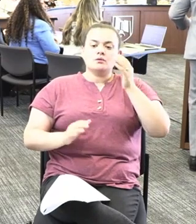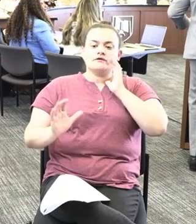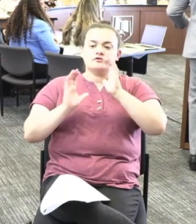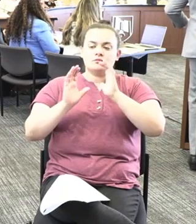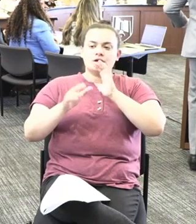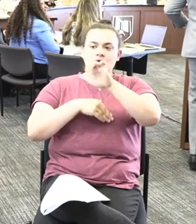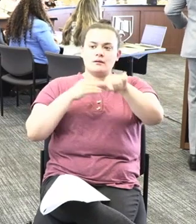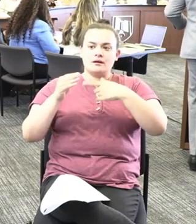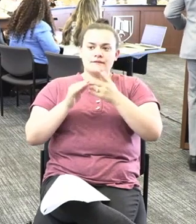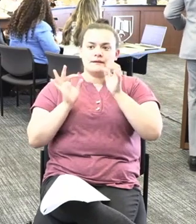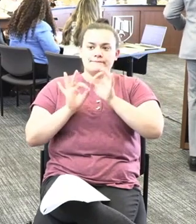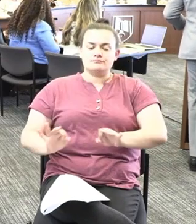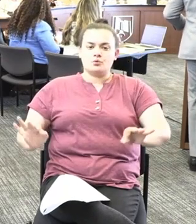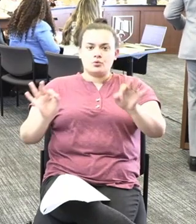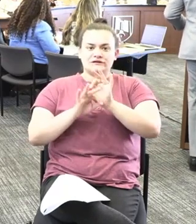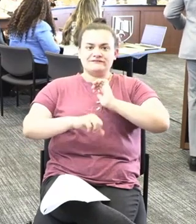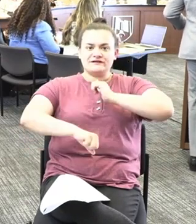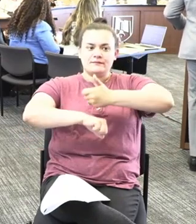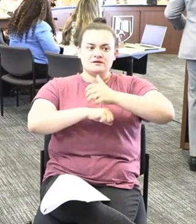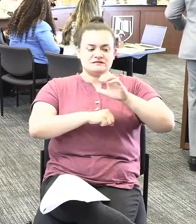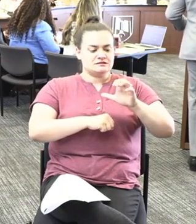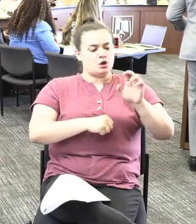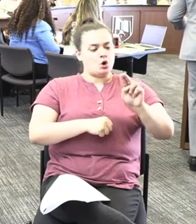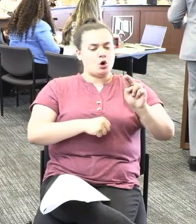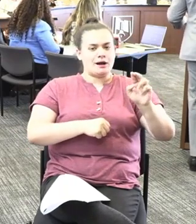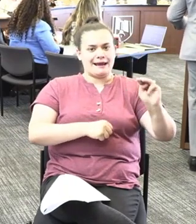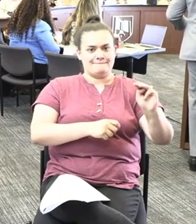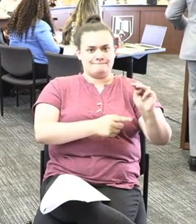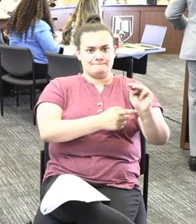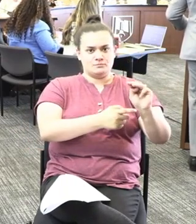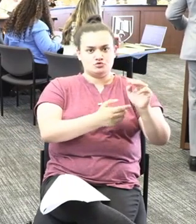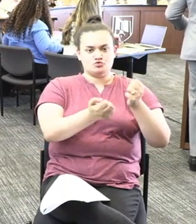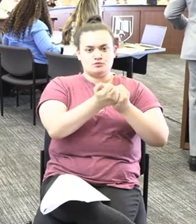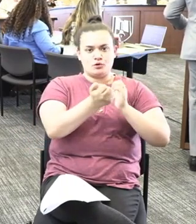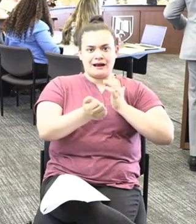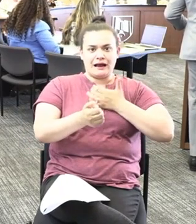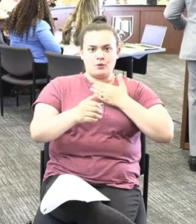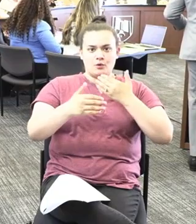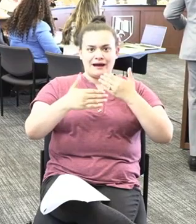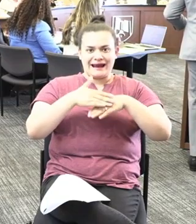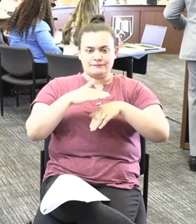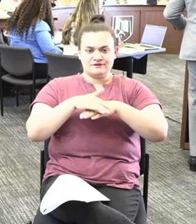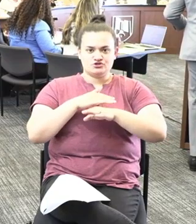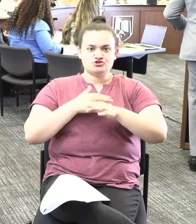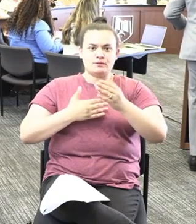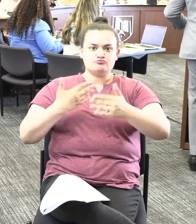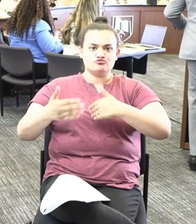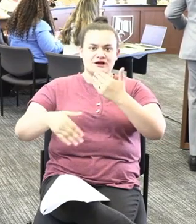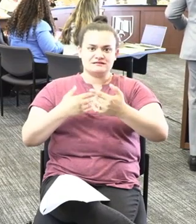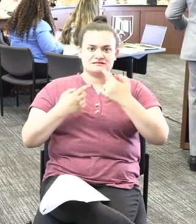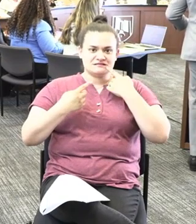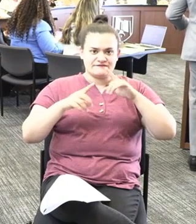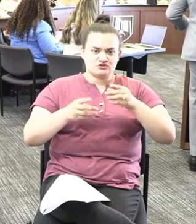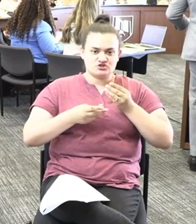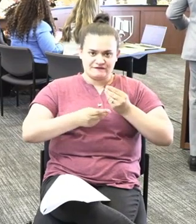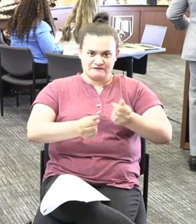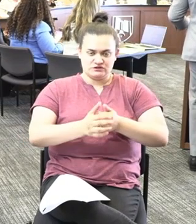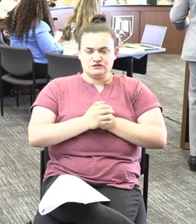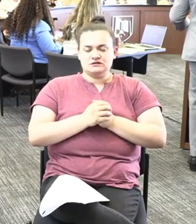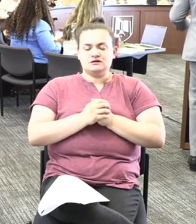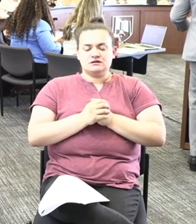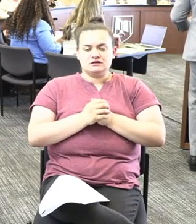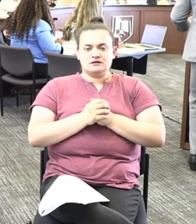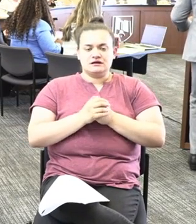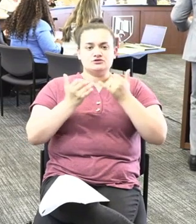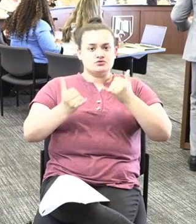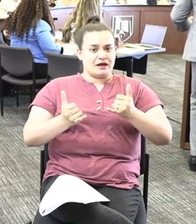the importance of implementing a CRM to support our admission processes and our effectiveness and efficiencies. And today I